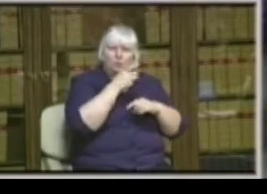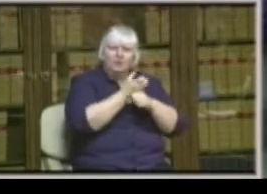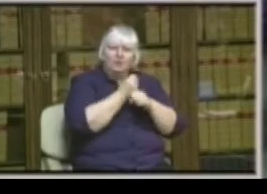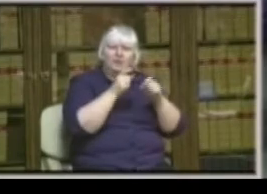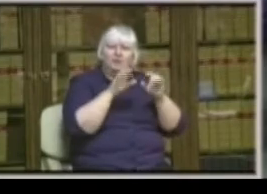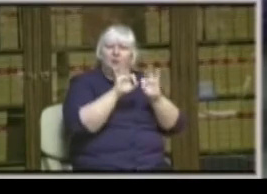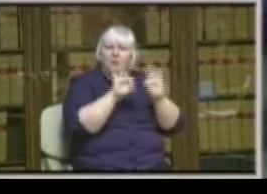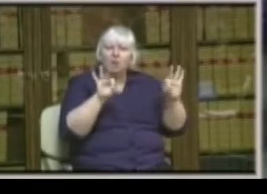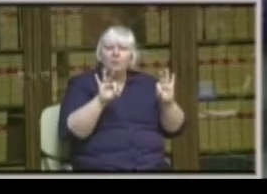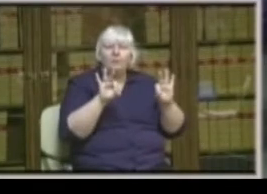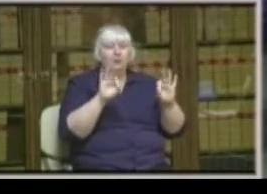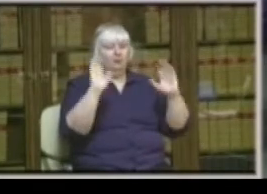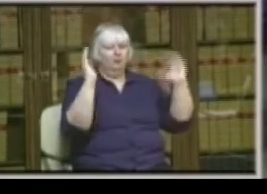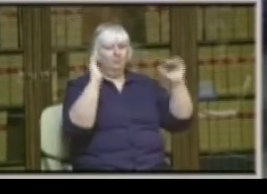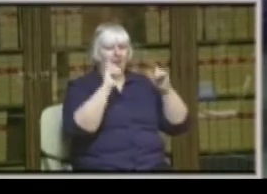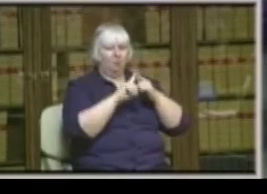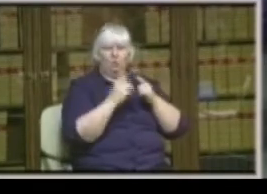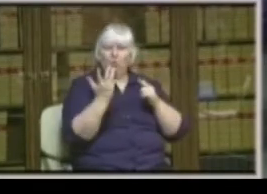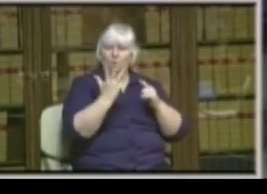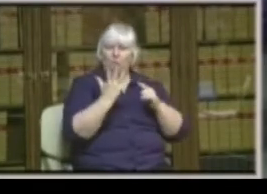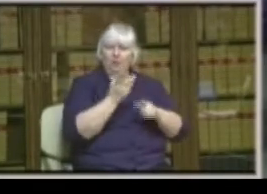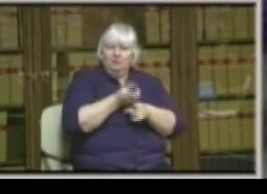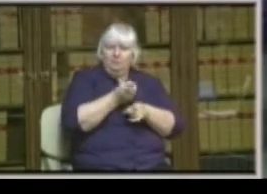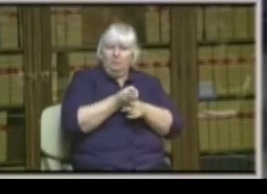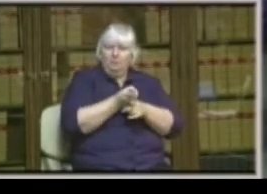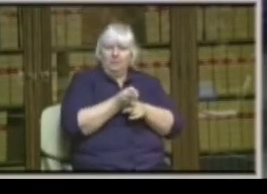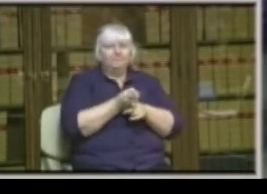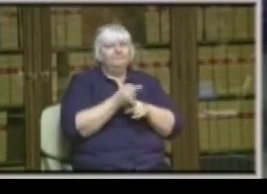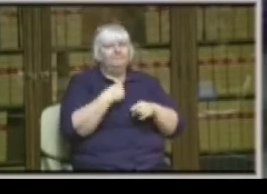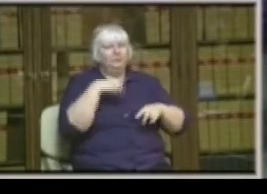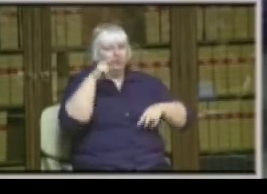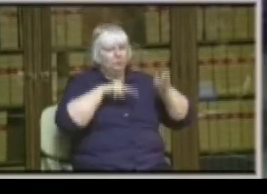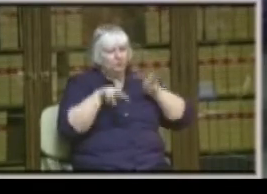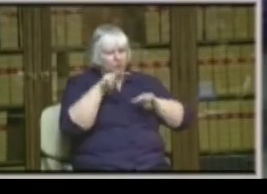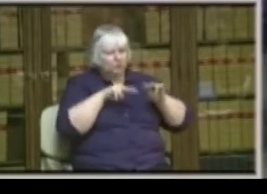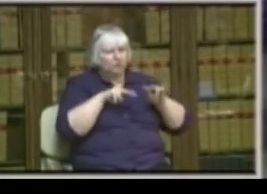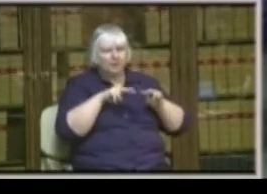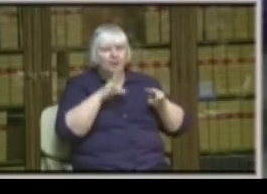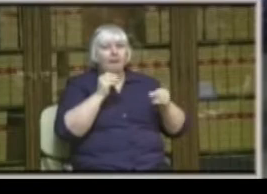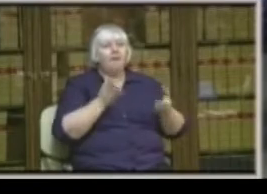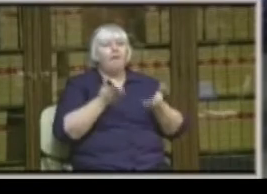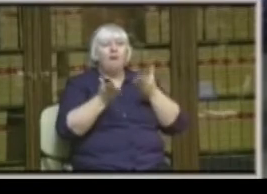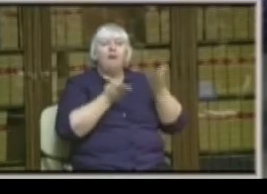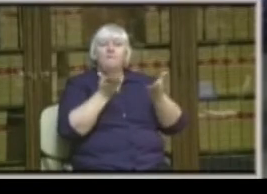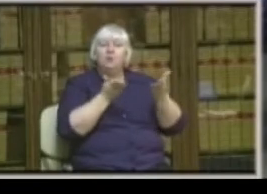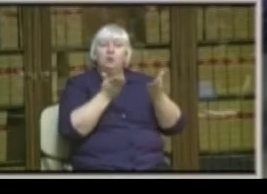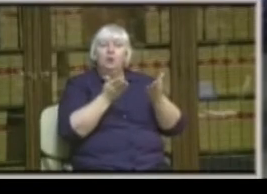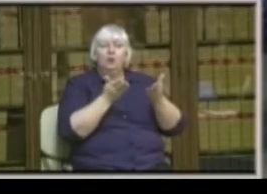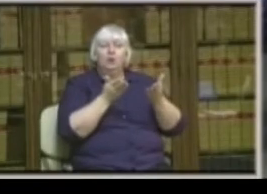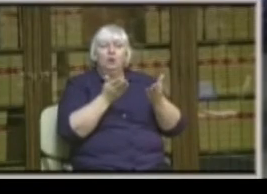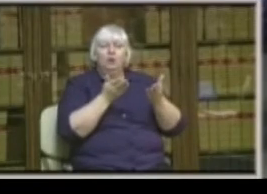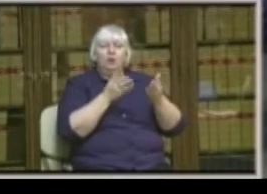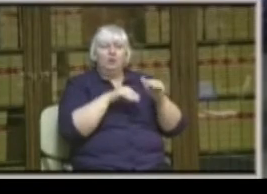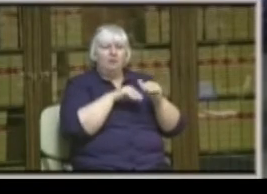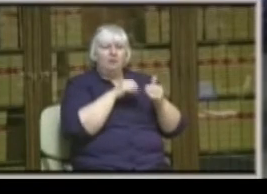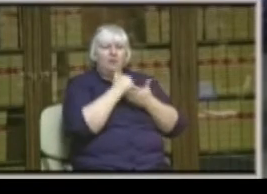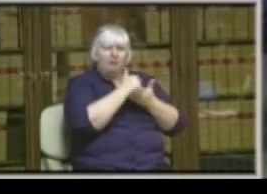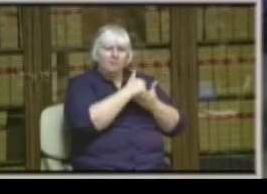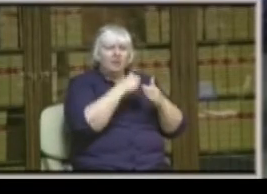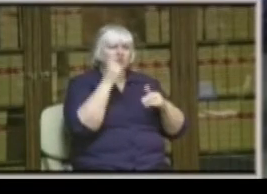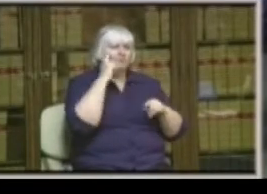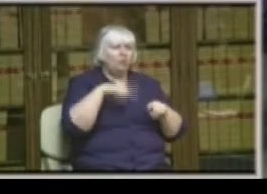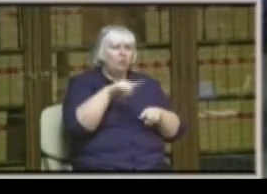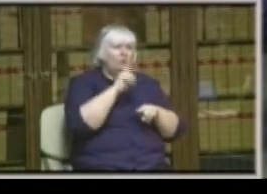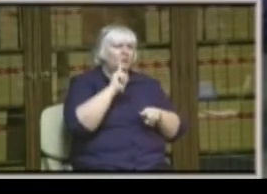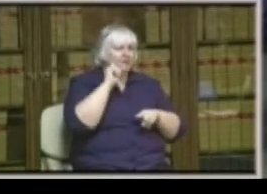versus what's appropriate. And so as we look at this and offer these accommodations to students who are